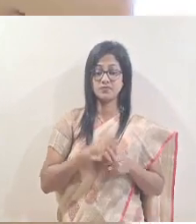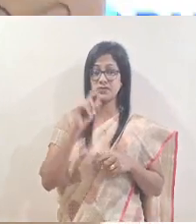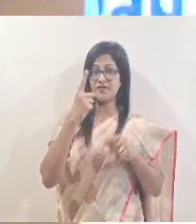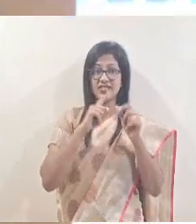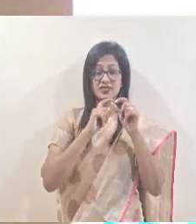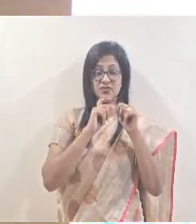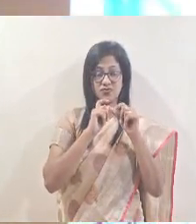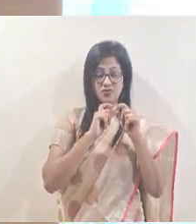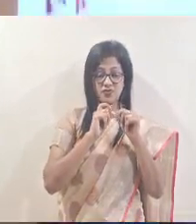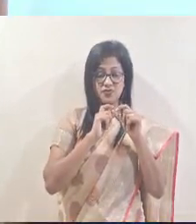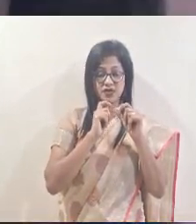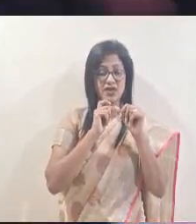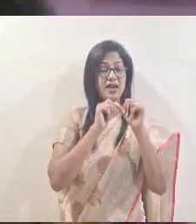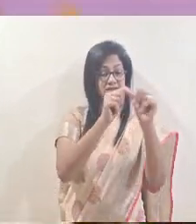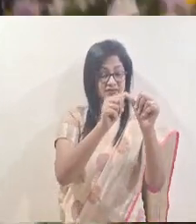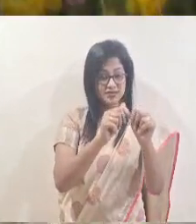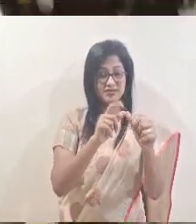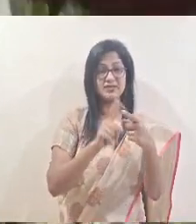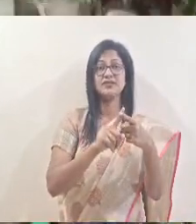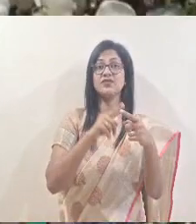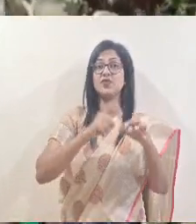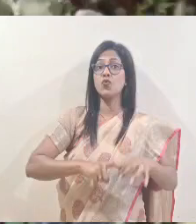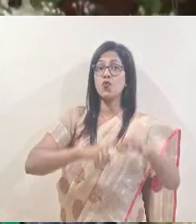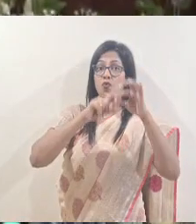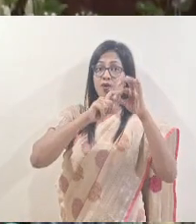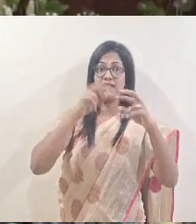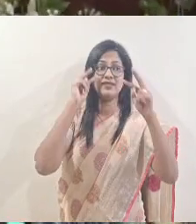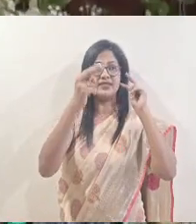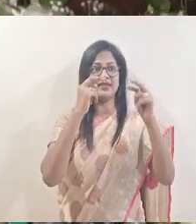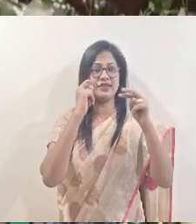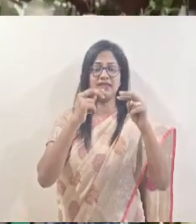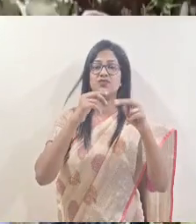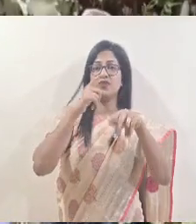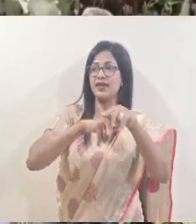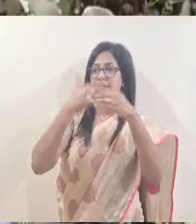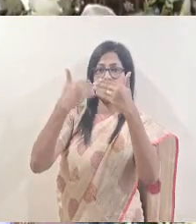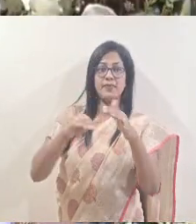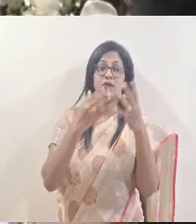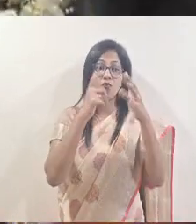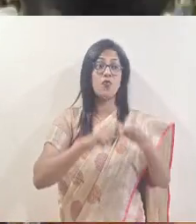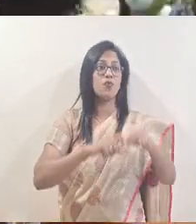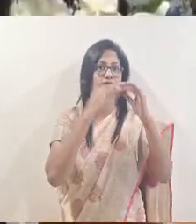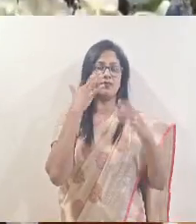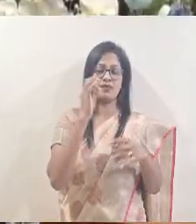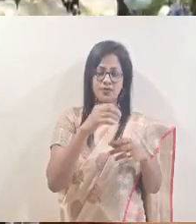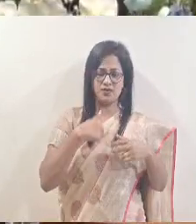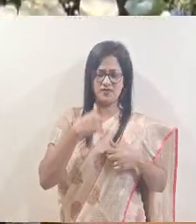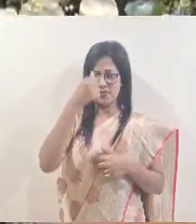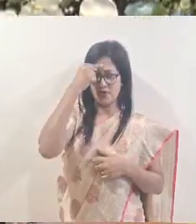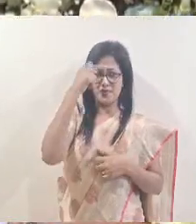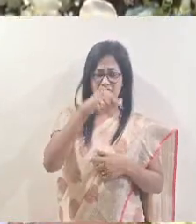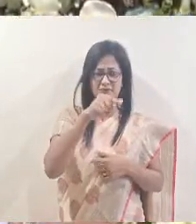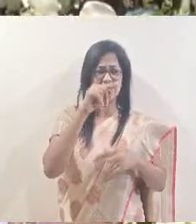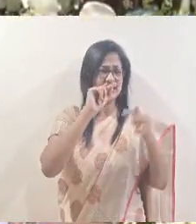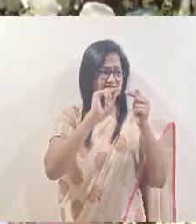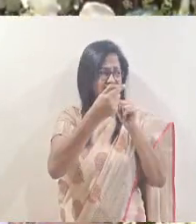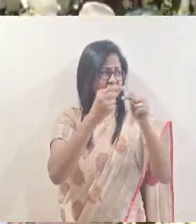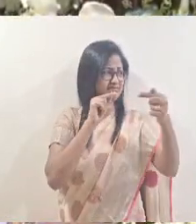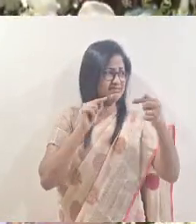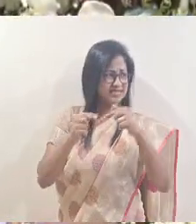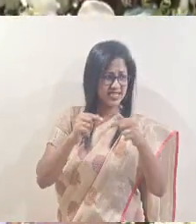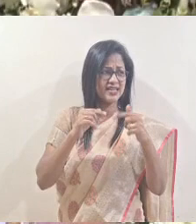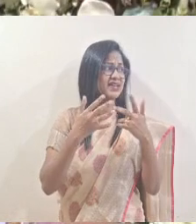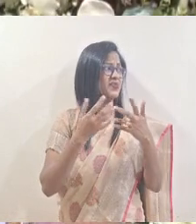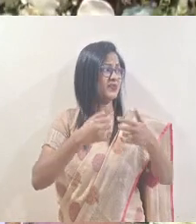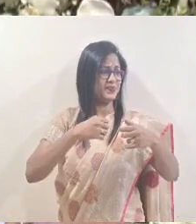answer the first question, our objective was to focus on the qualitative aspects and not the time limit, because the issue that we felt was that there's a lot of conflicts